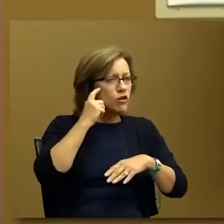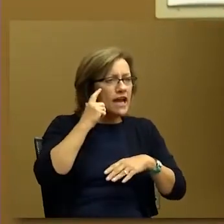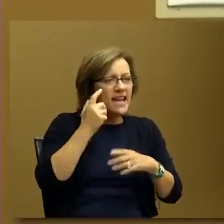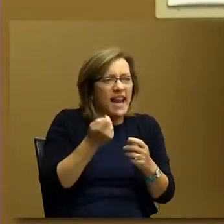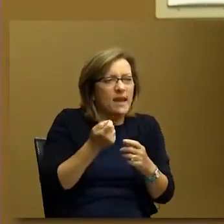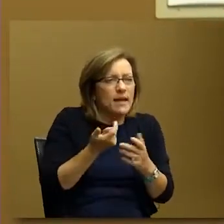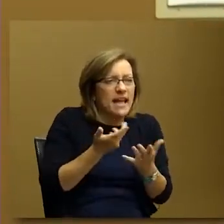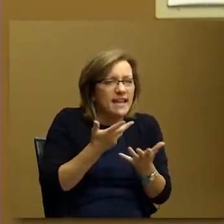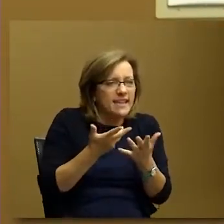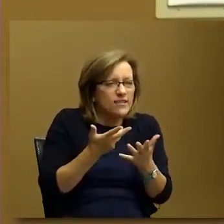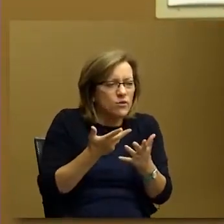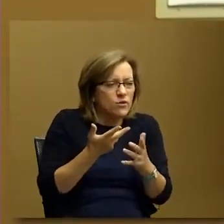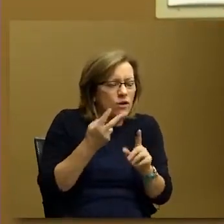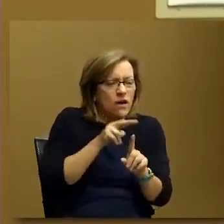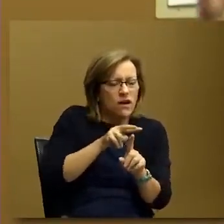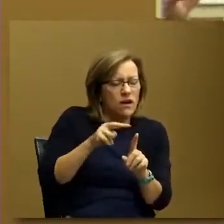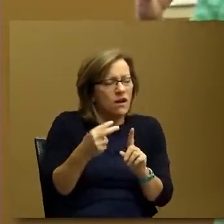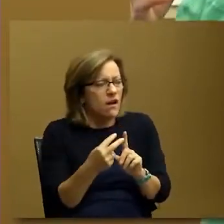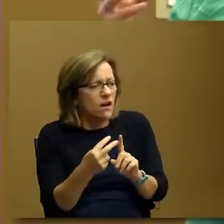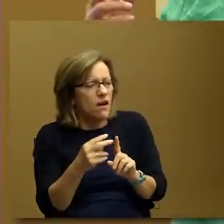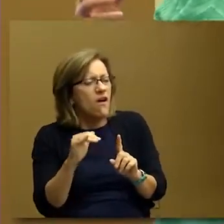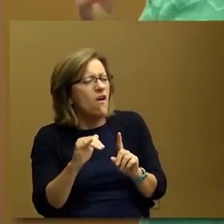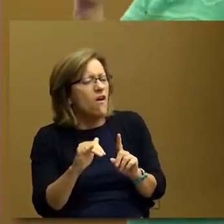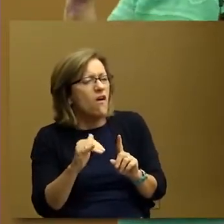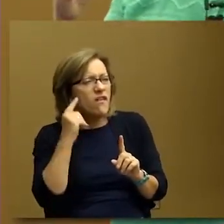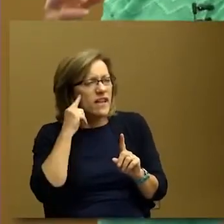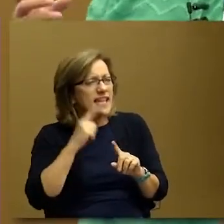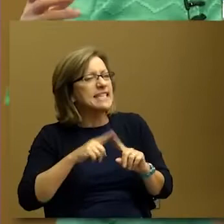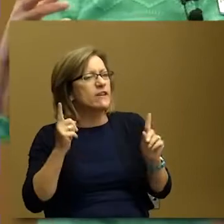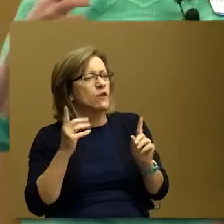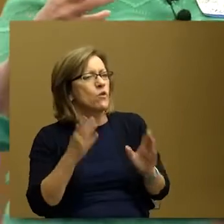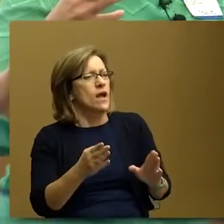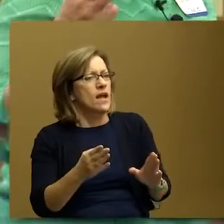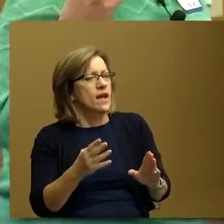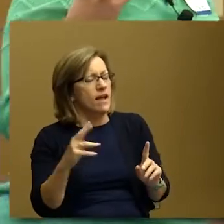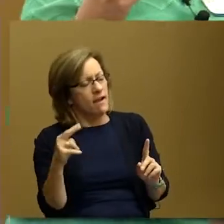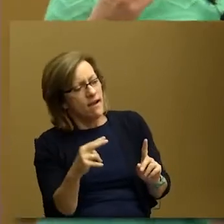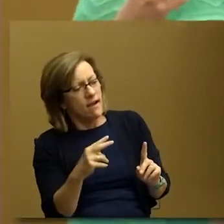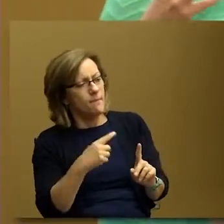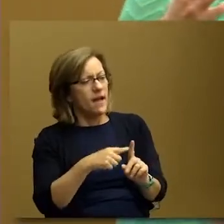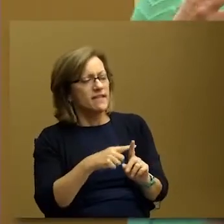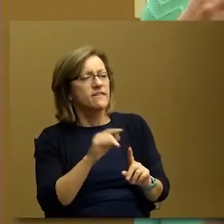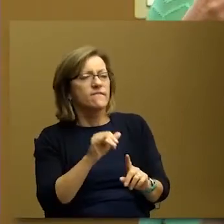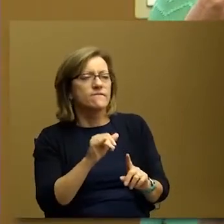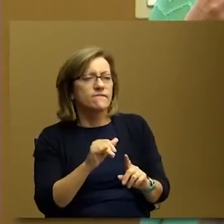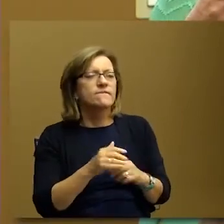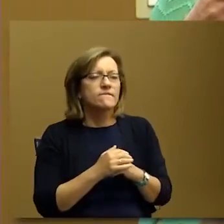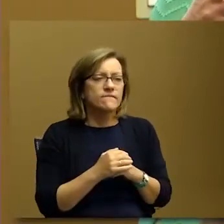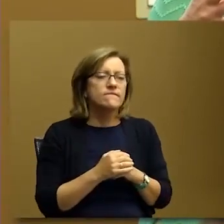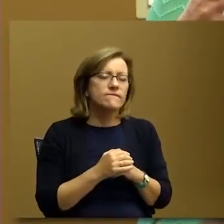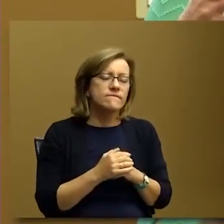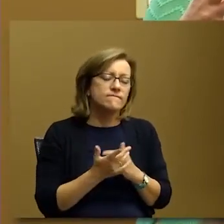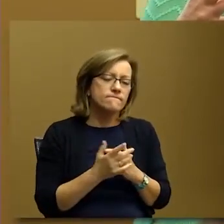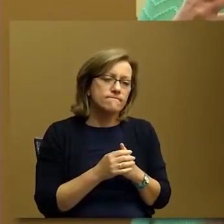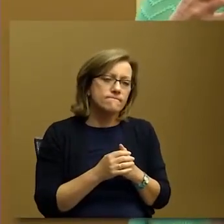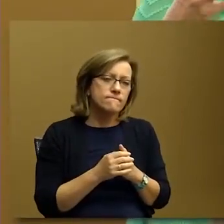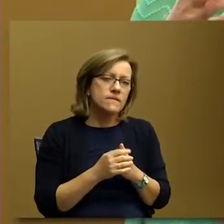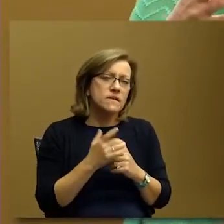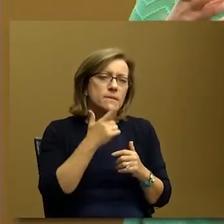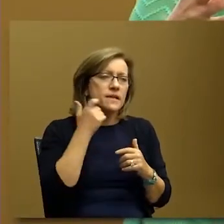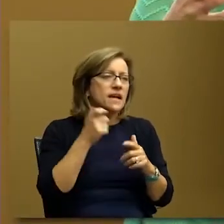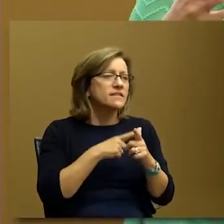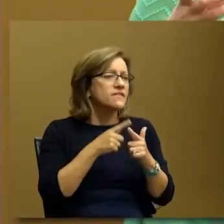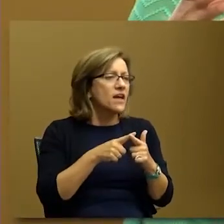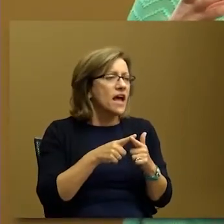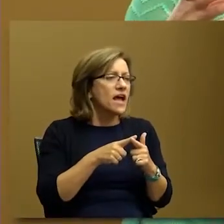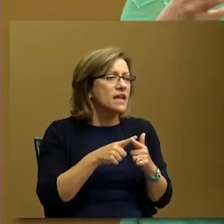way. That's what I really like about that. This is one of the things that really appealed to me about this, because then it's